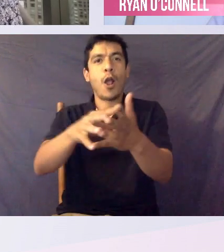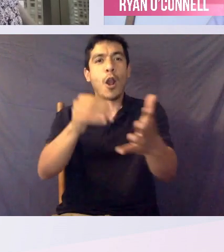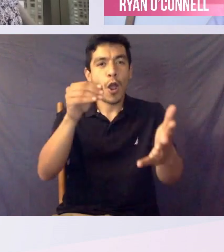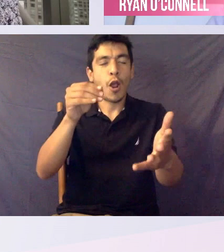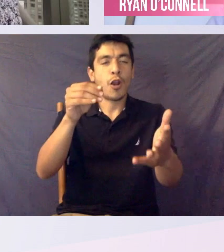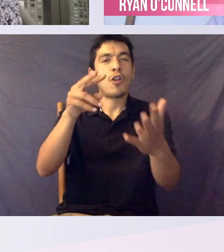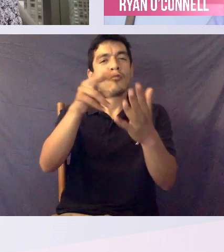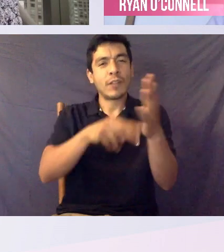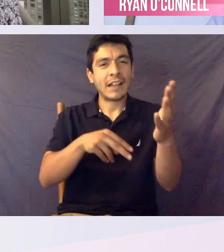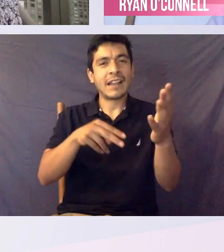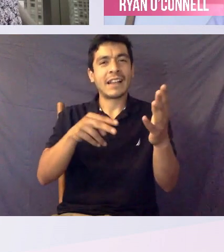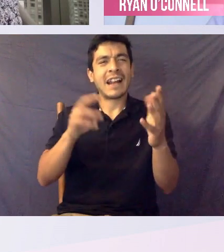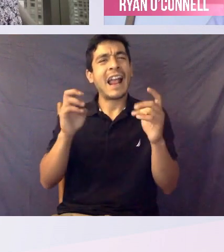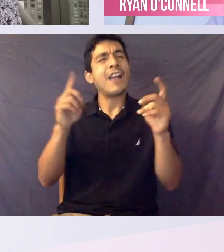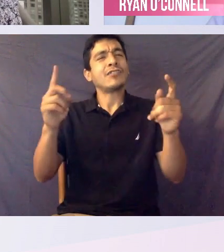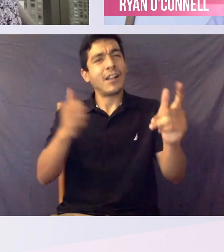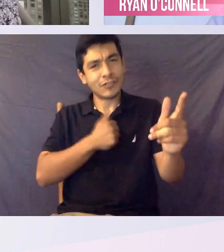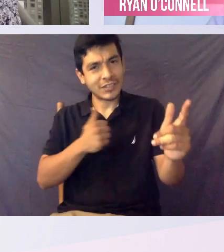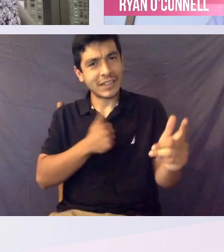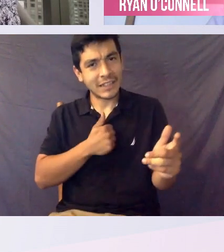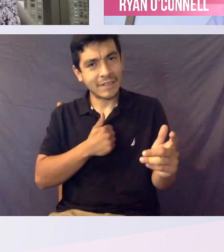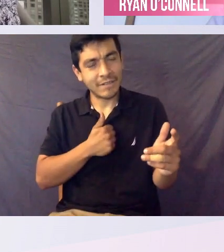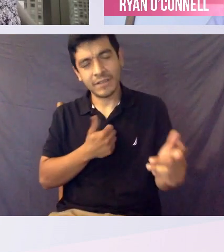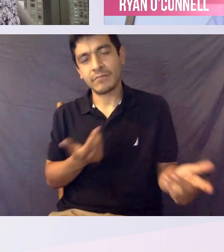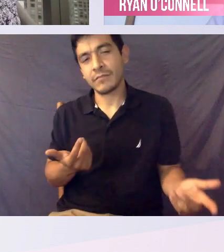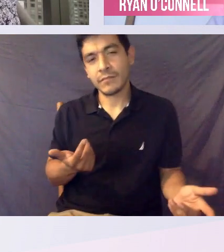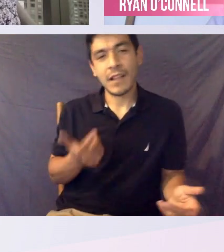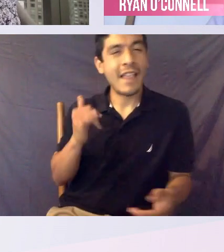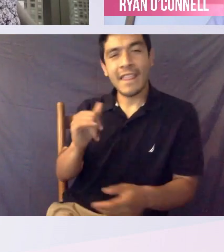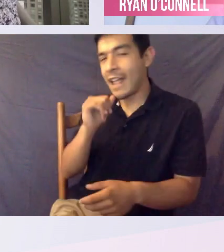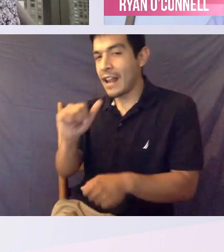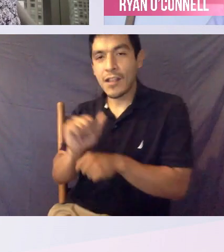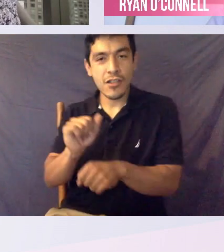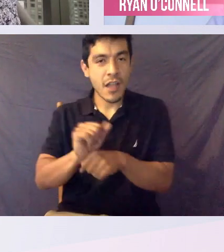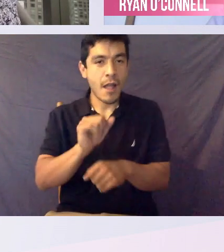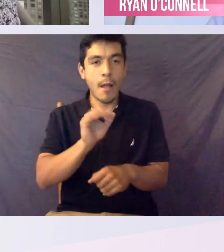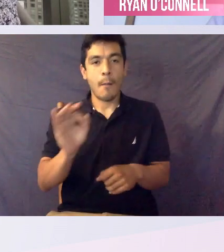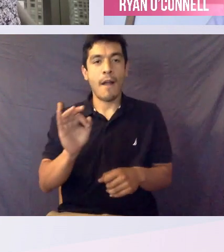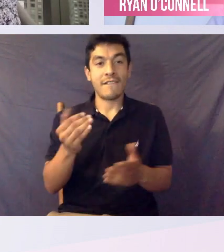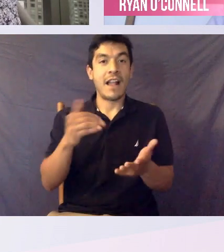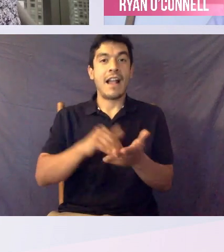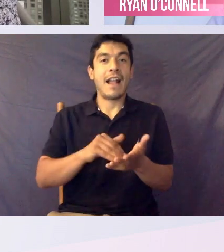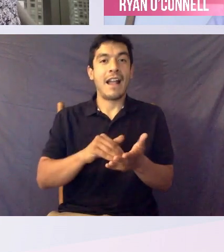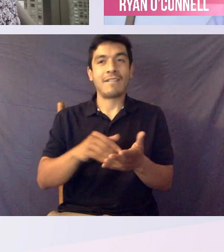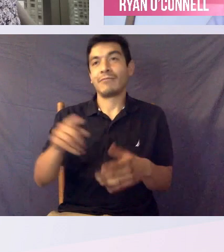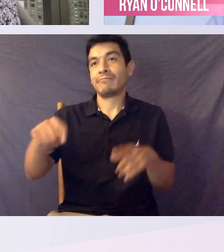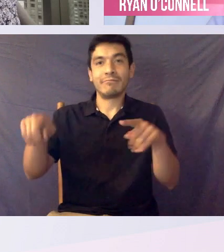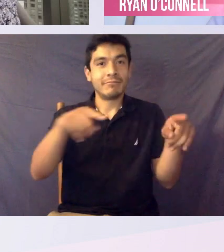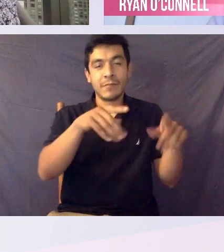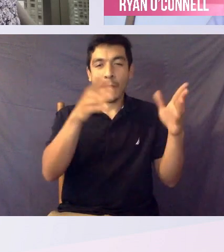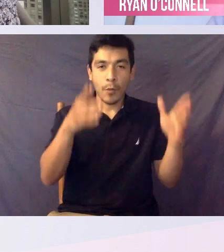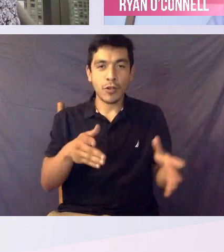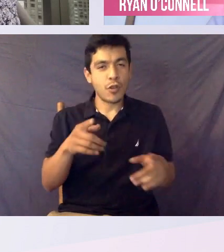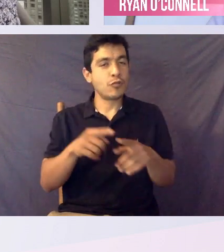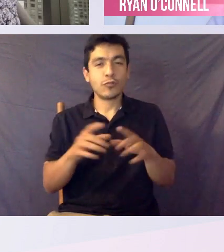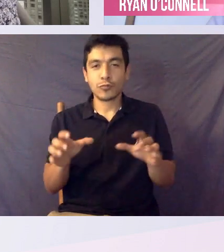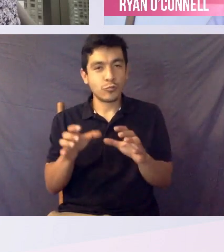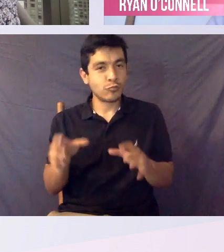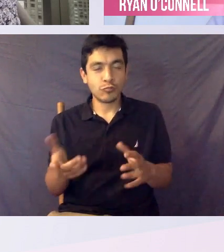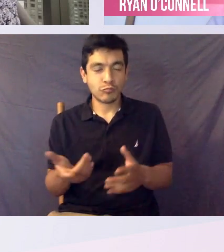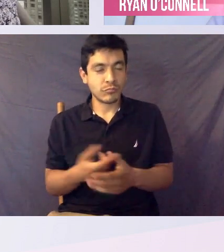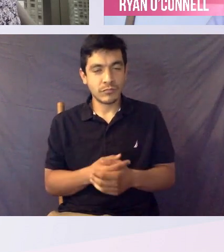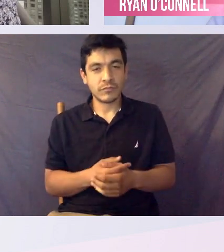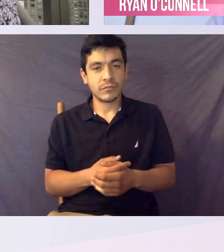educate yourself. That is not, you know, the job of the, you know, again, fill in the blank person to do.